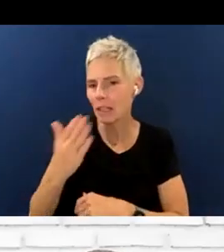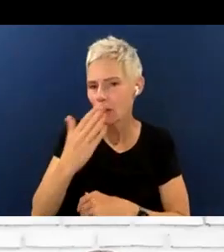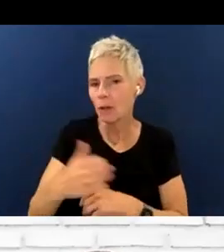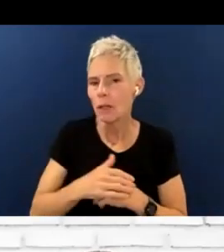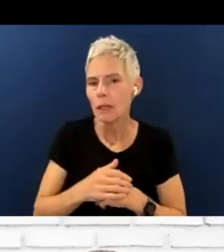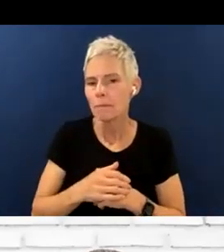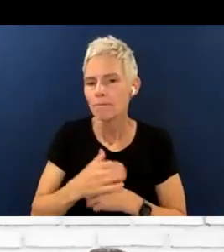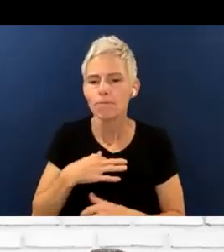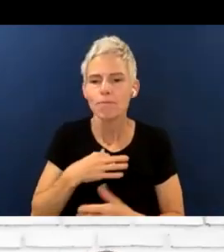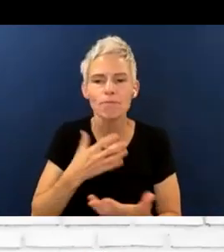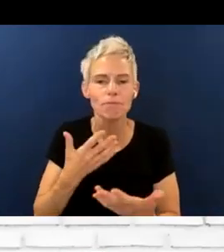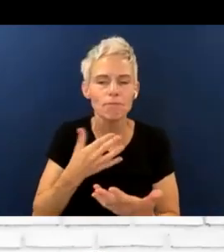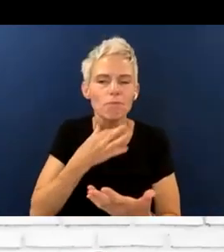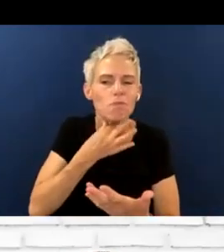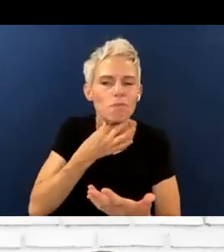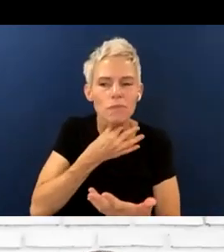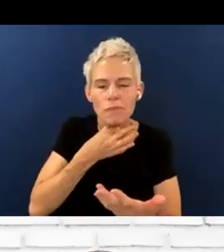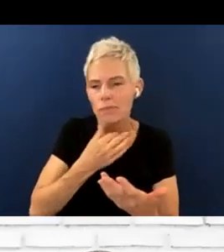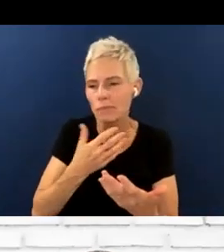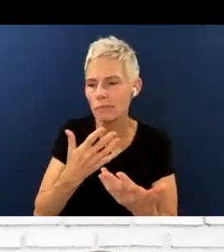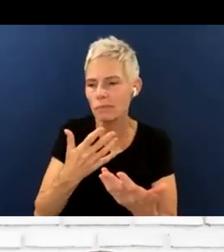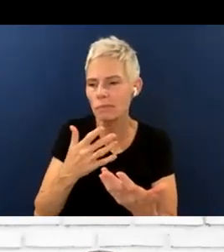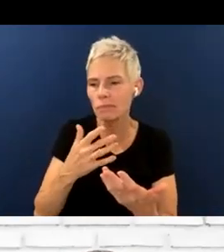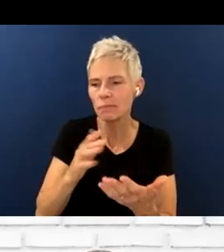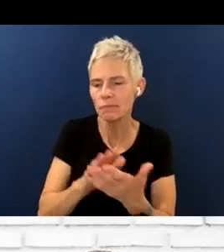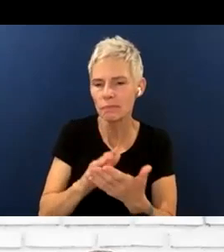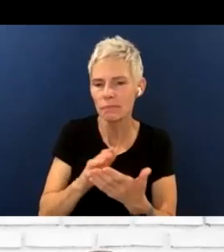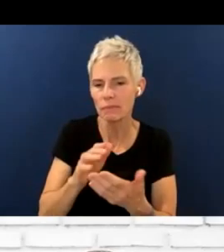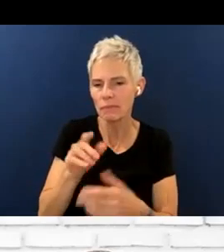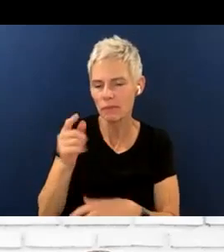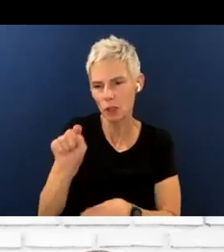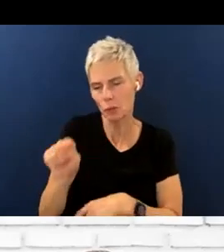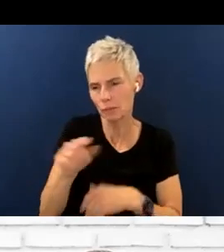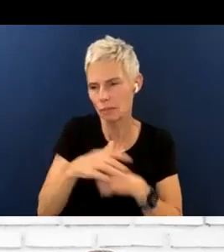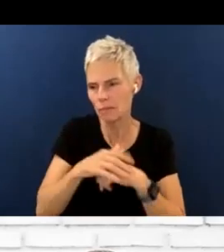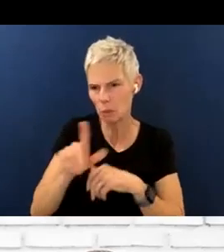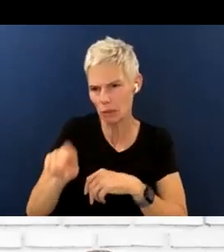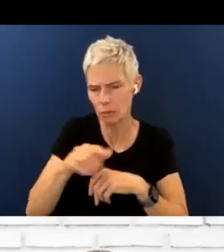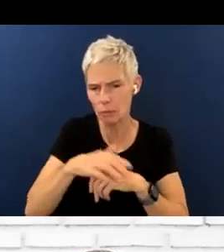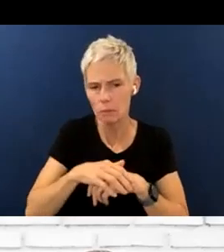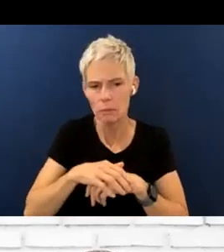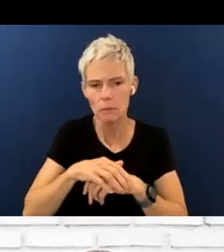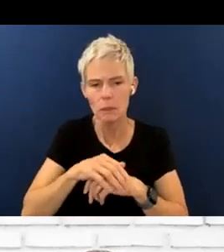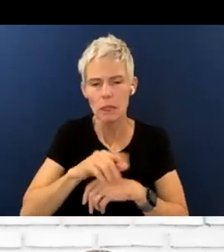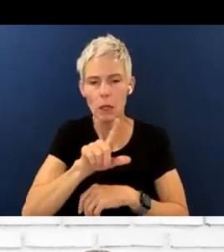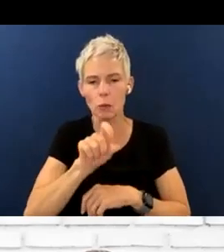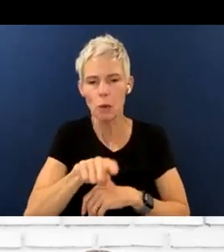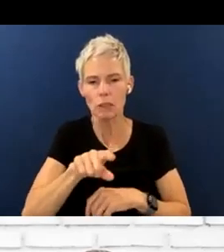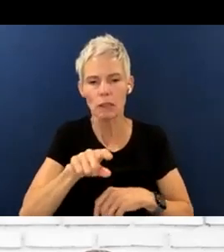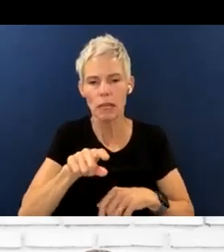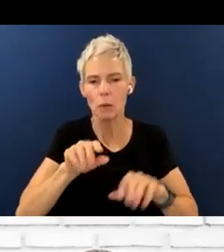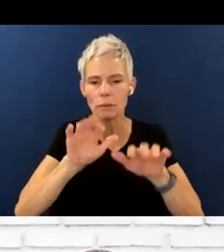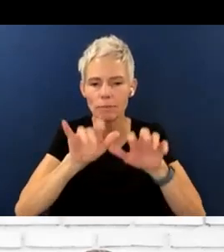I wanted to ask a question of you guys. There was a question that was posted in the box that I wanted to go